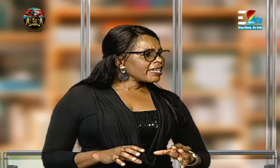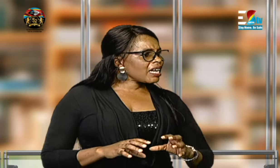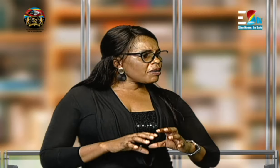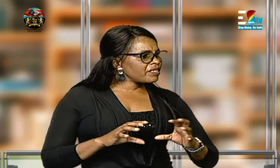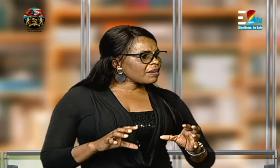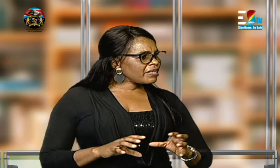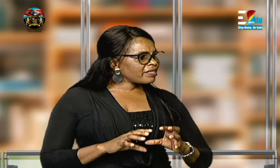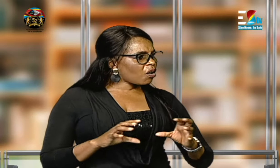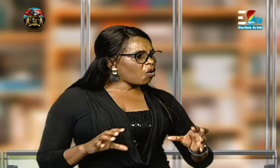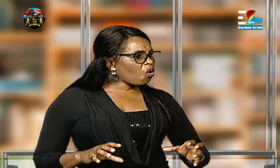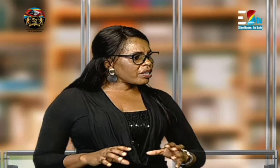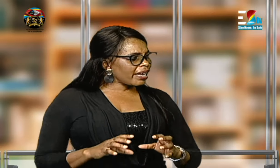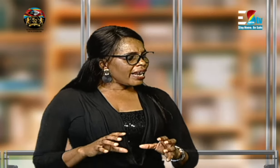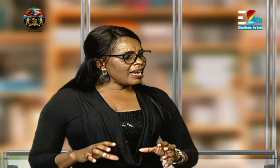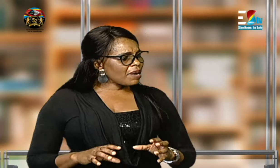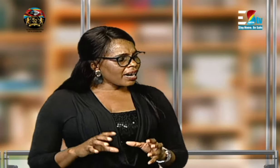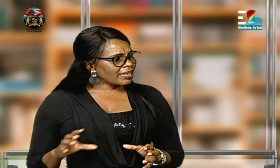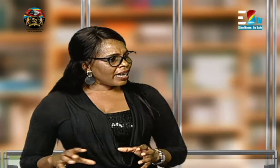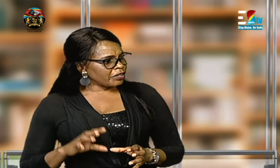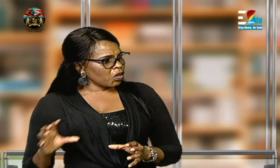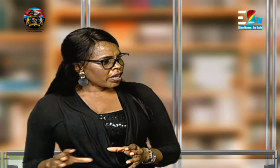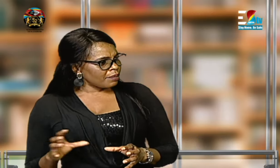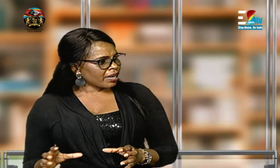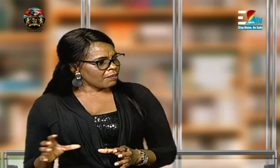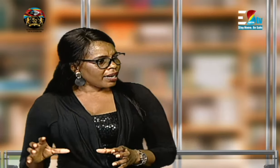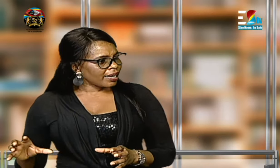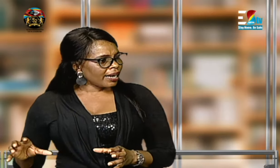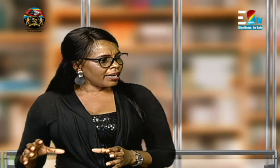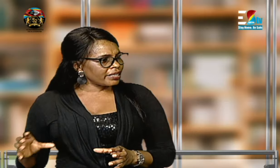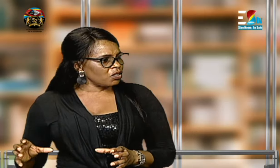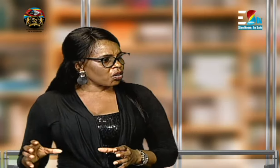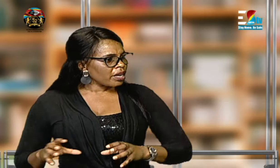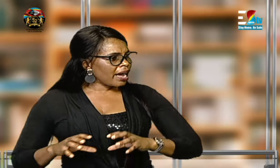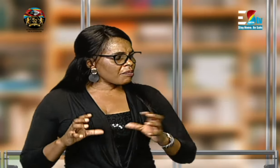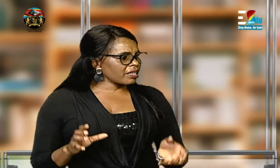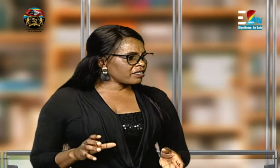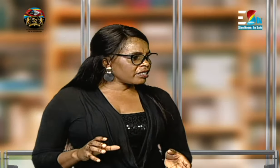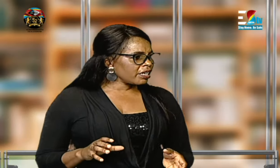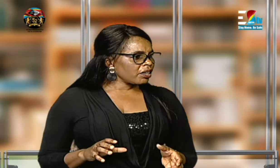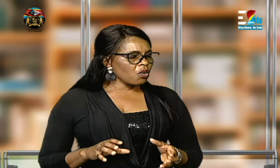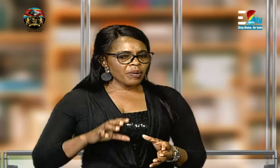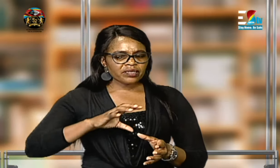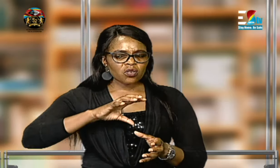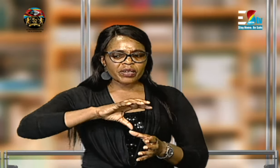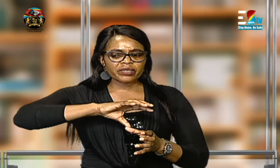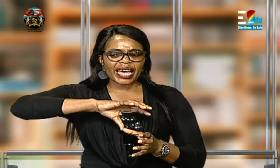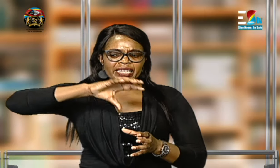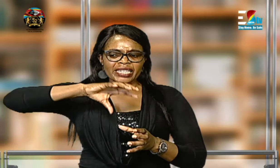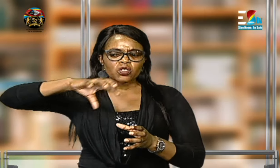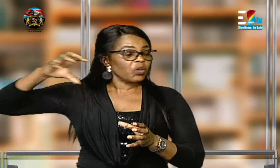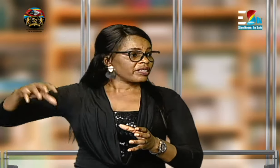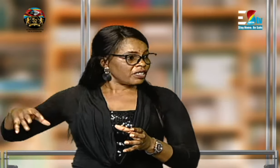mfonseni ngilapho sisebenzisa khona donke lamagama lanka latinongo angibekise nje ngoba sikhulume